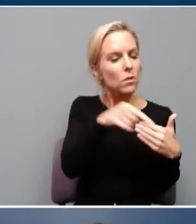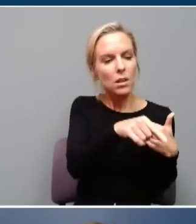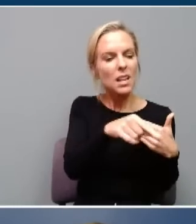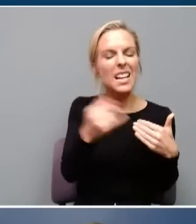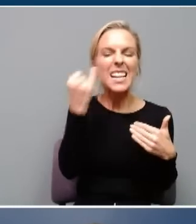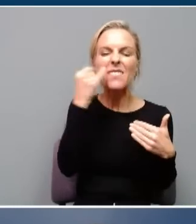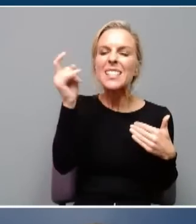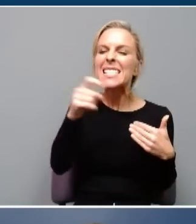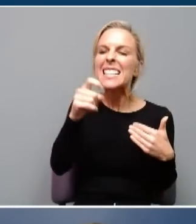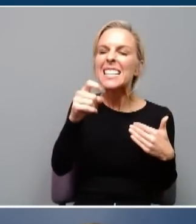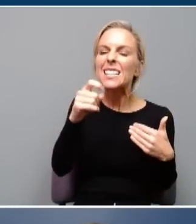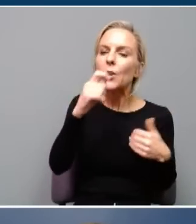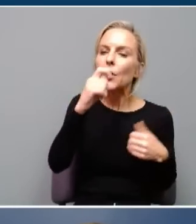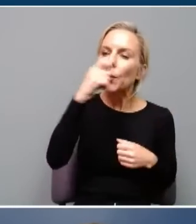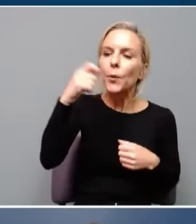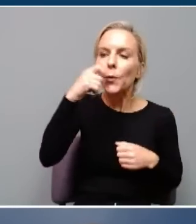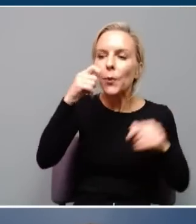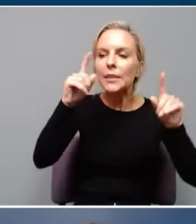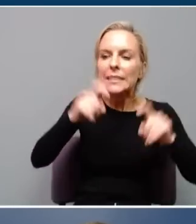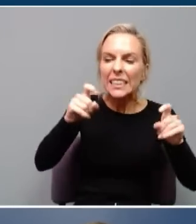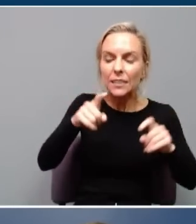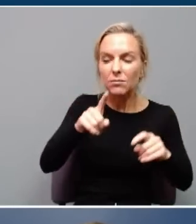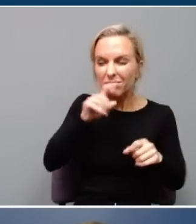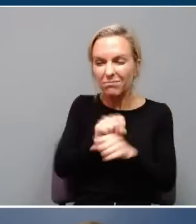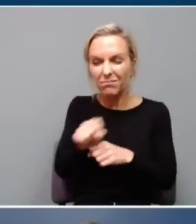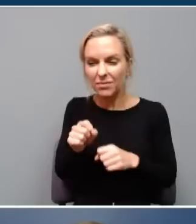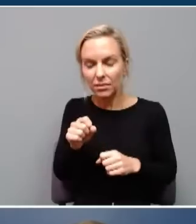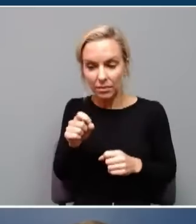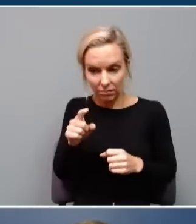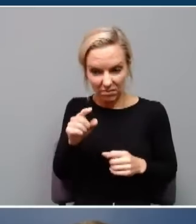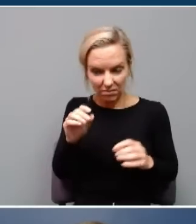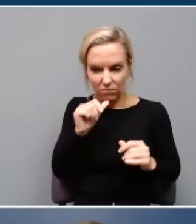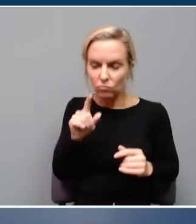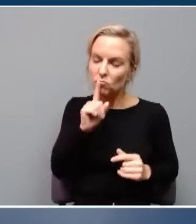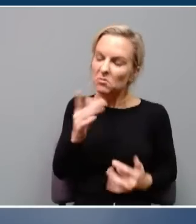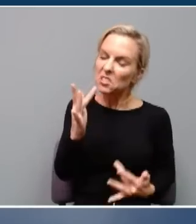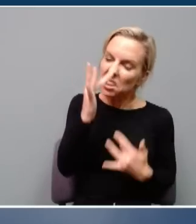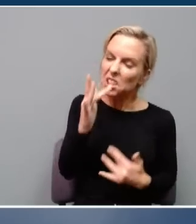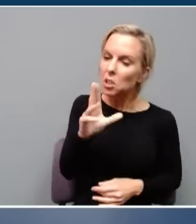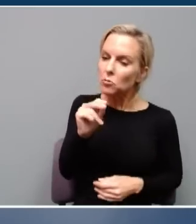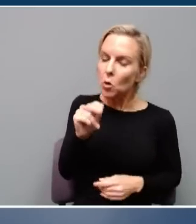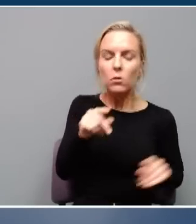COVID test and you're not really sick. Please go to a testing location.